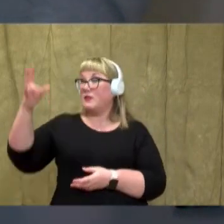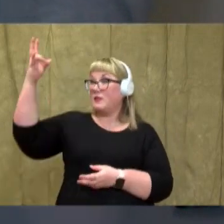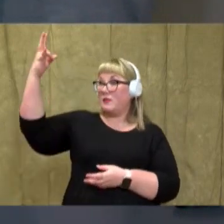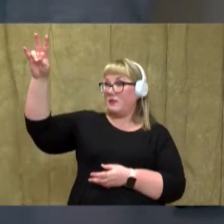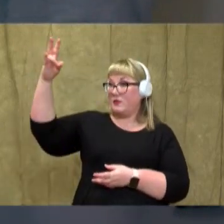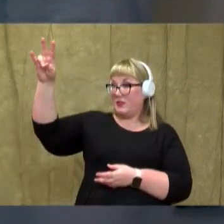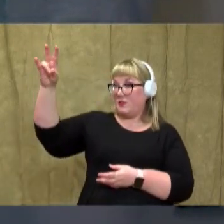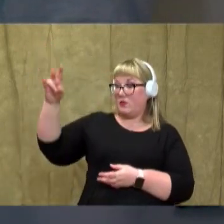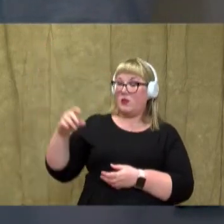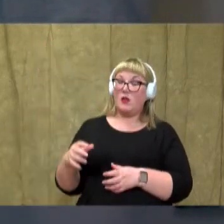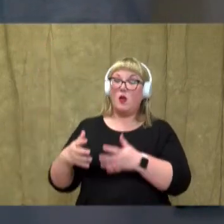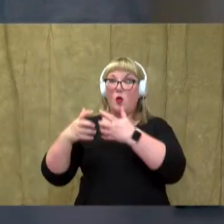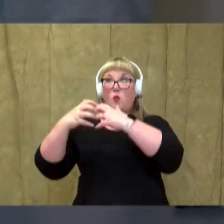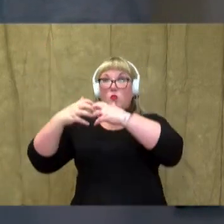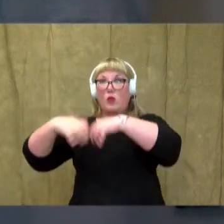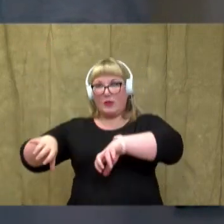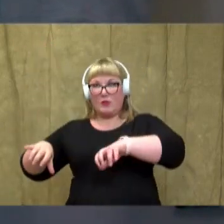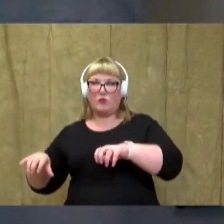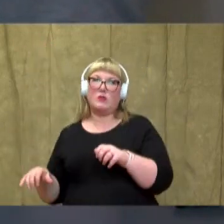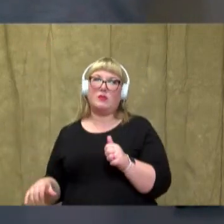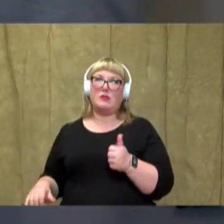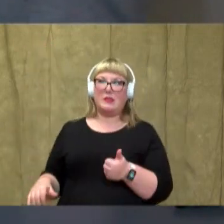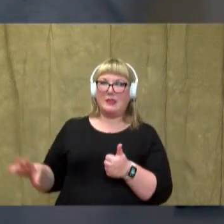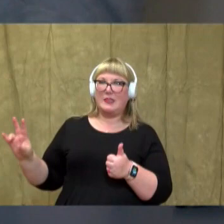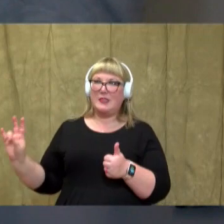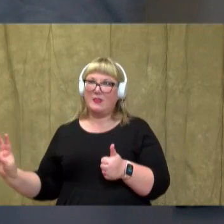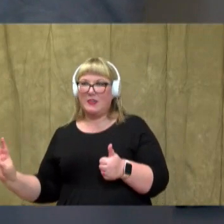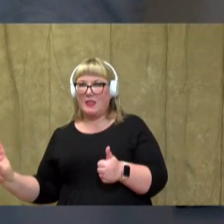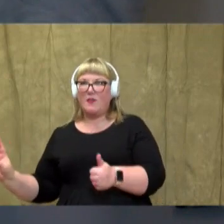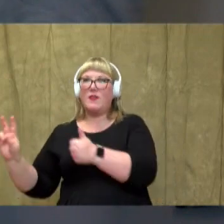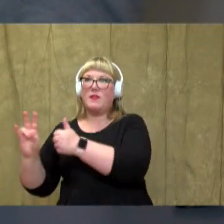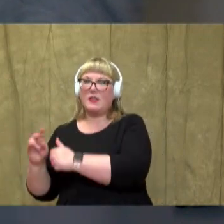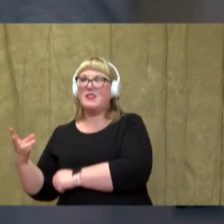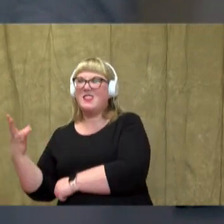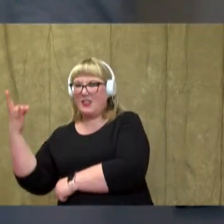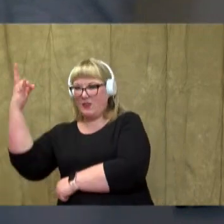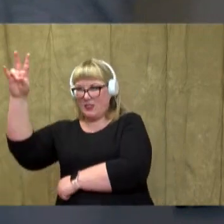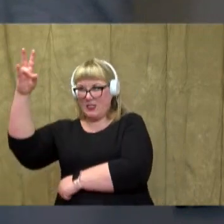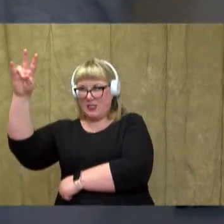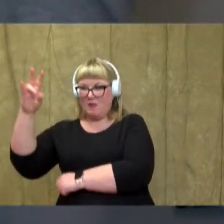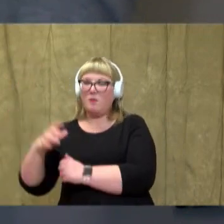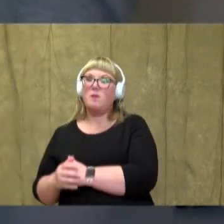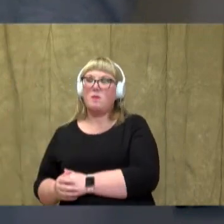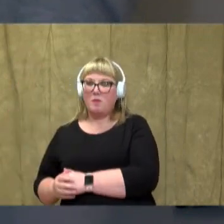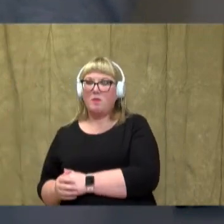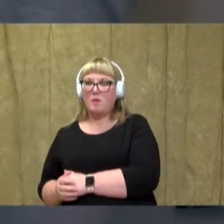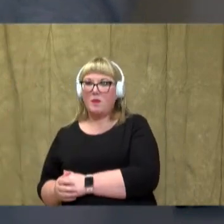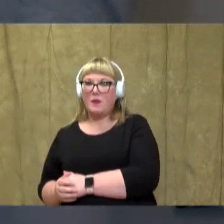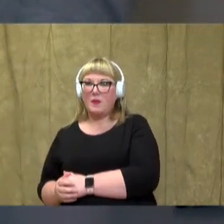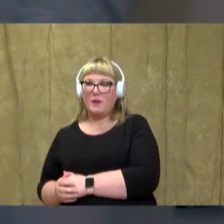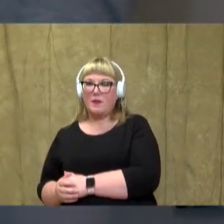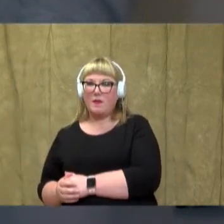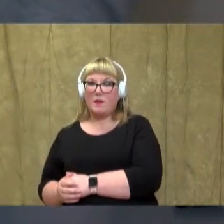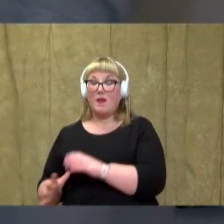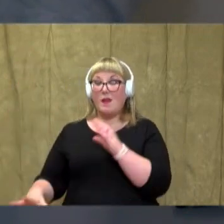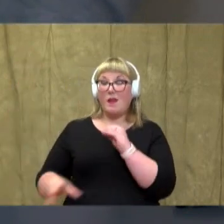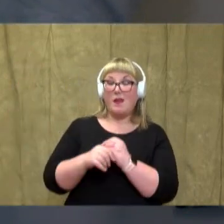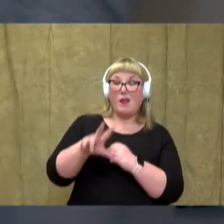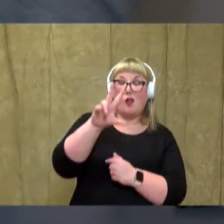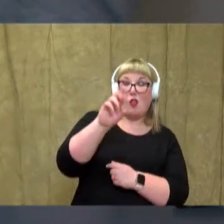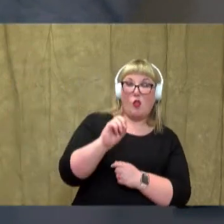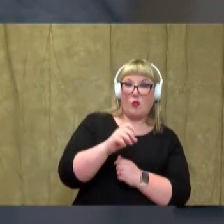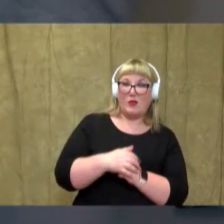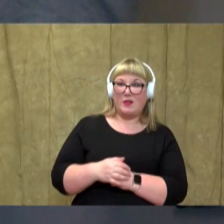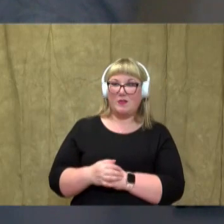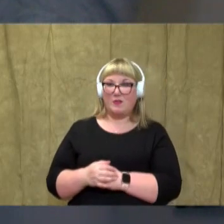17. We can break that up because 10 plus 7 gives us 17. Add our 30 to